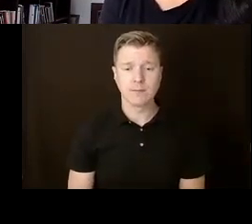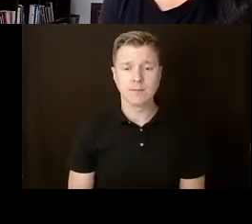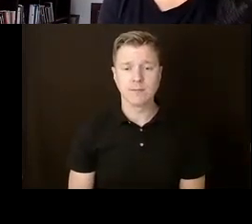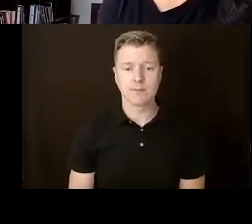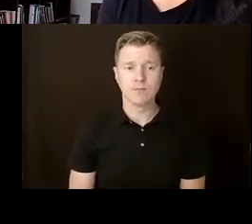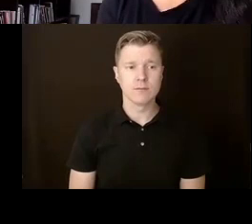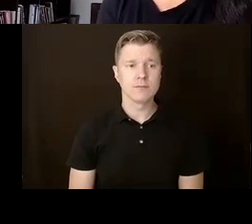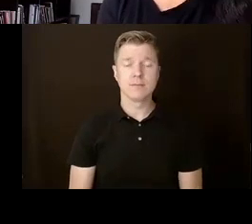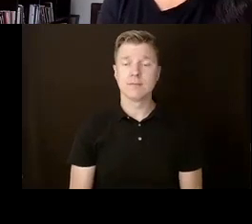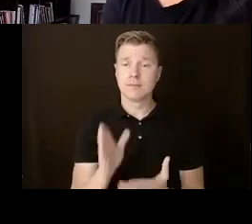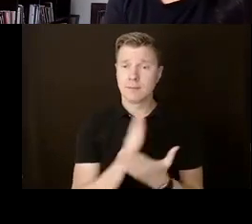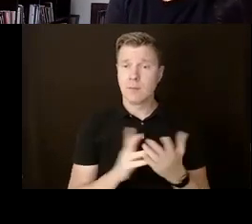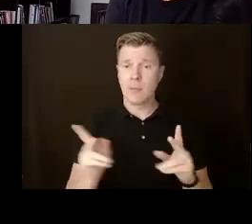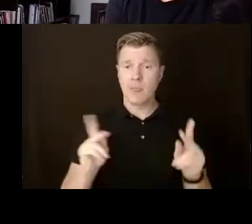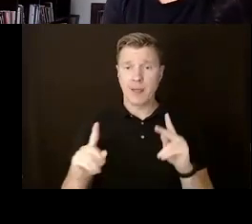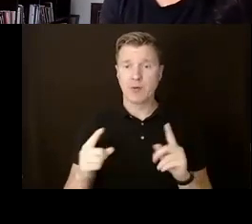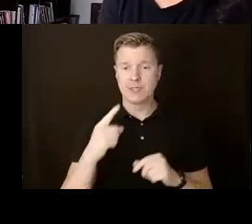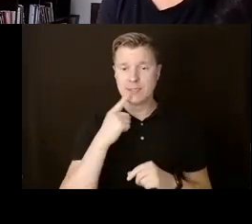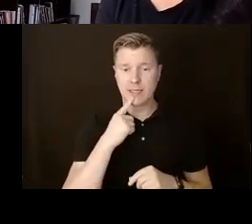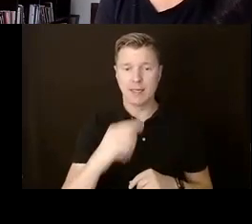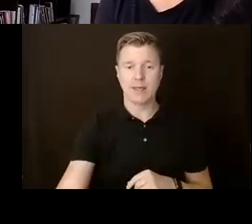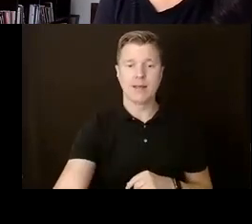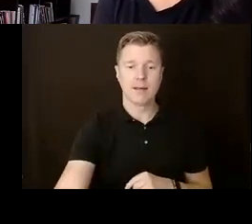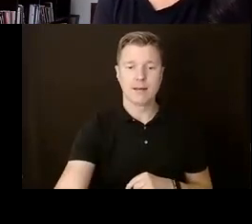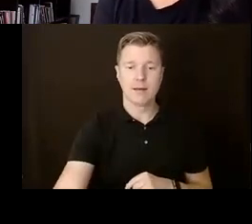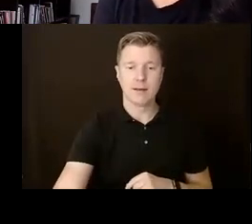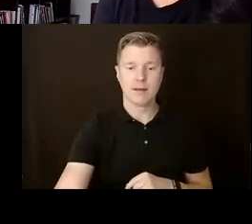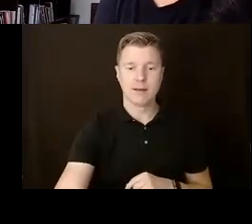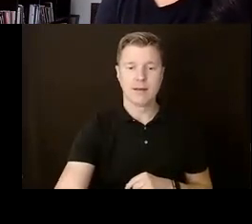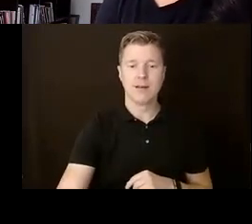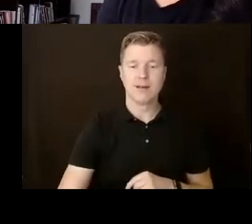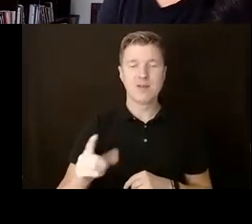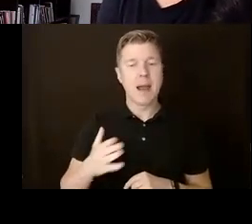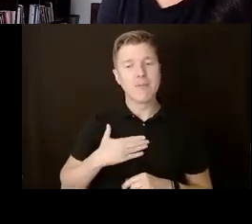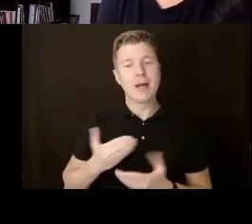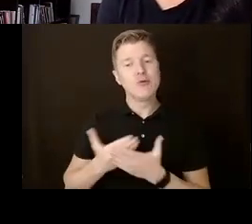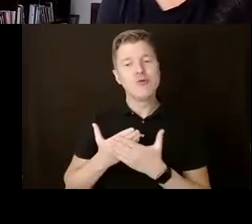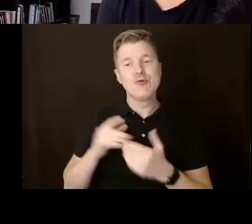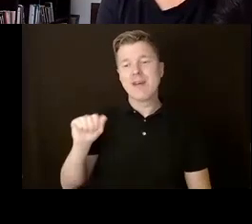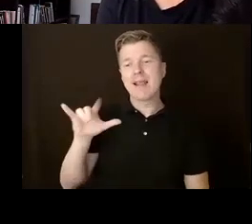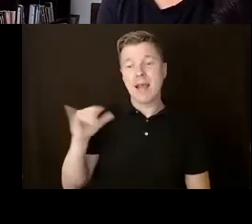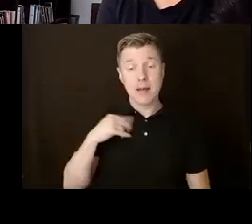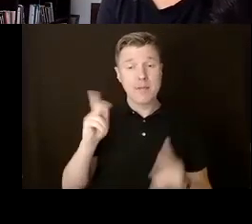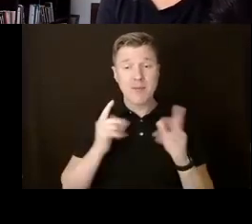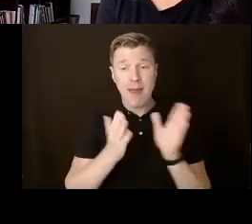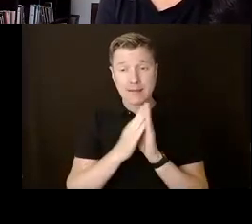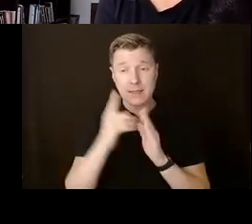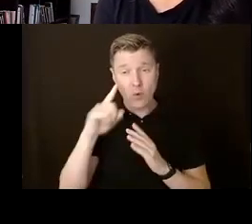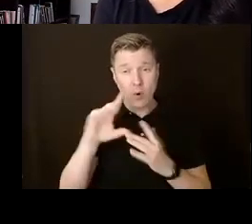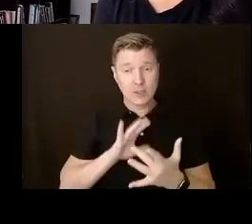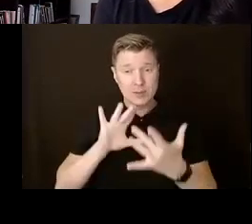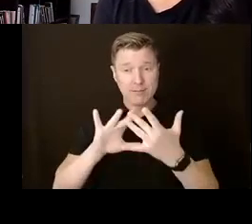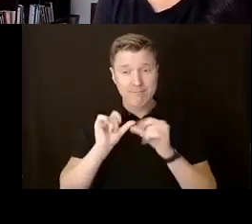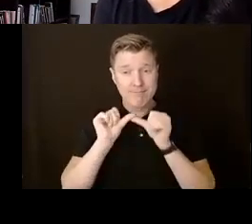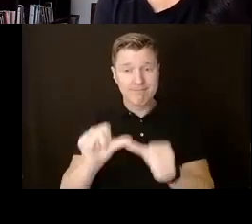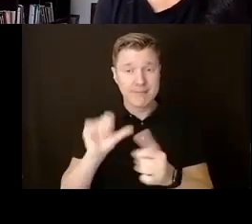Folks in this chat are my new allies, TBH. That's very sweet. I'm hearing, folks asking for us to stay connected, and I'm